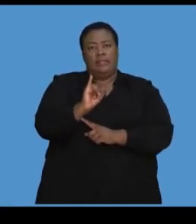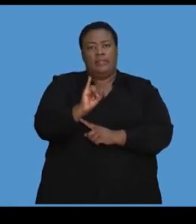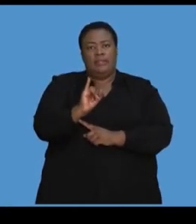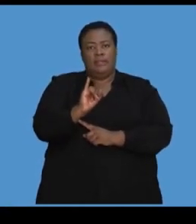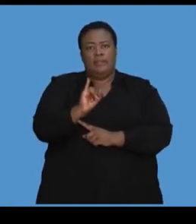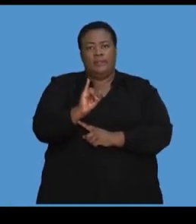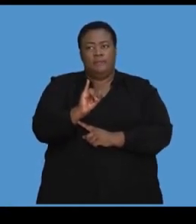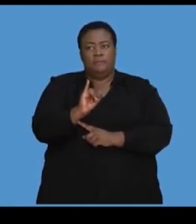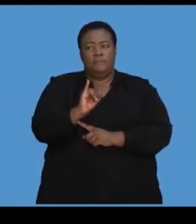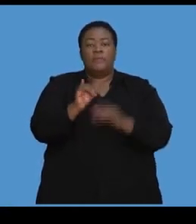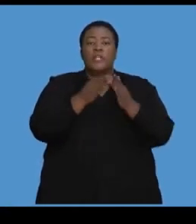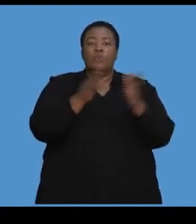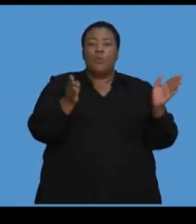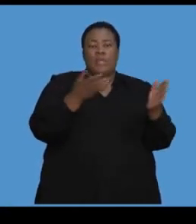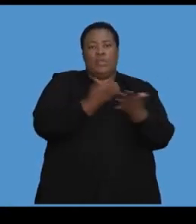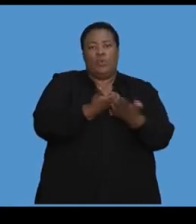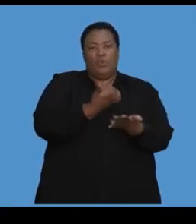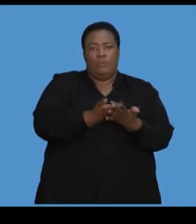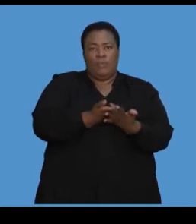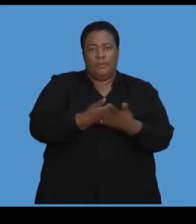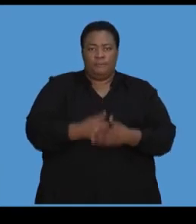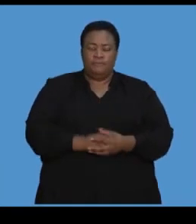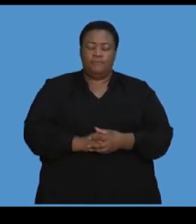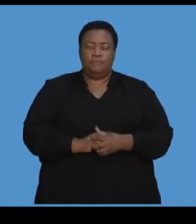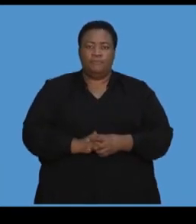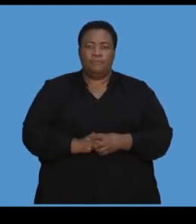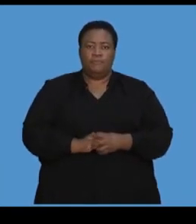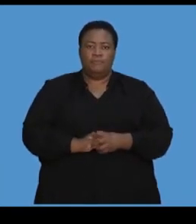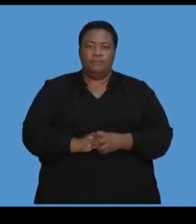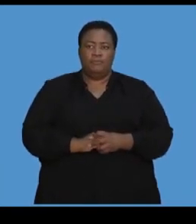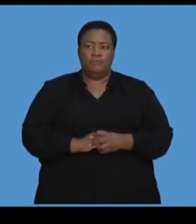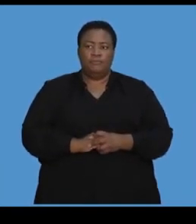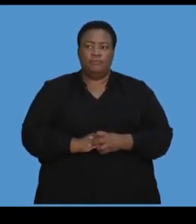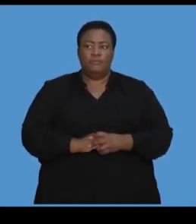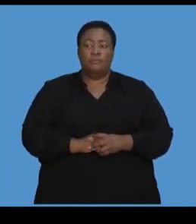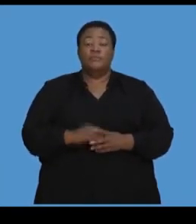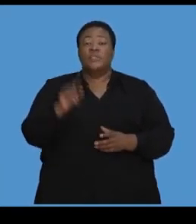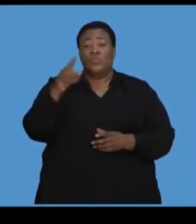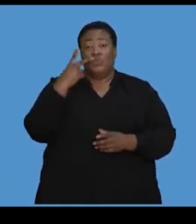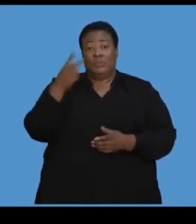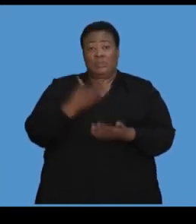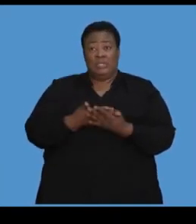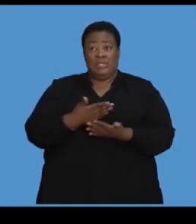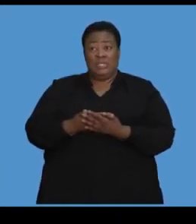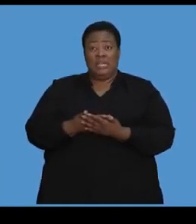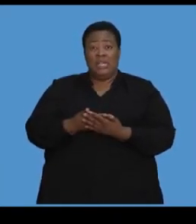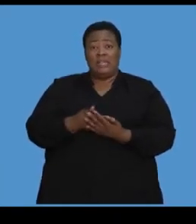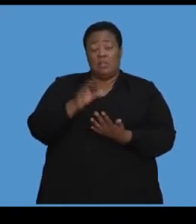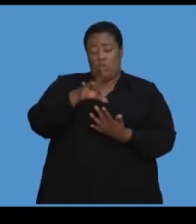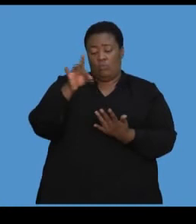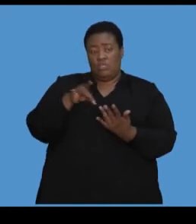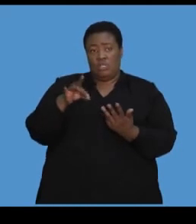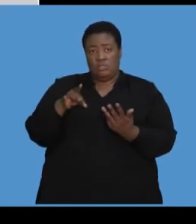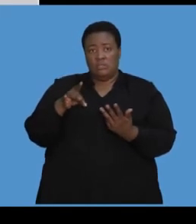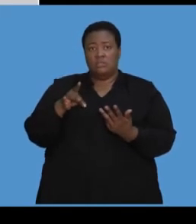is our open economy. The answer is I there, which is our open economy. As you can see, guys, all our